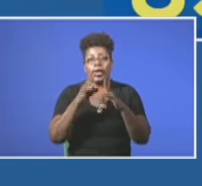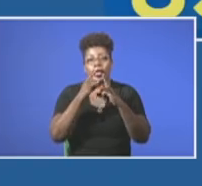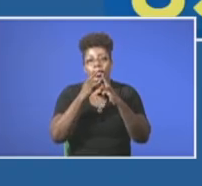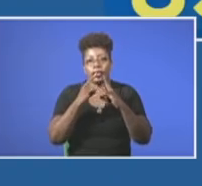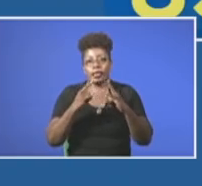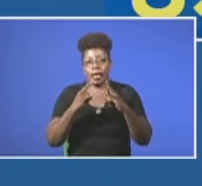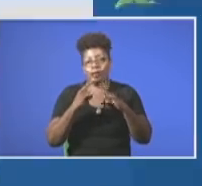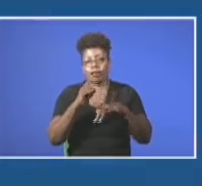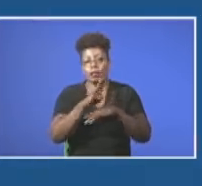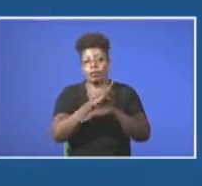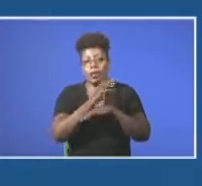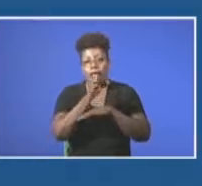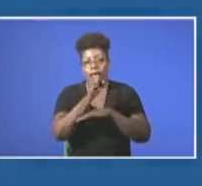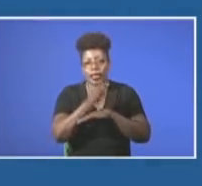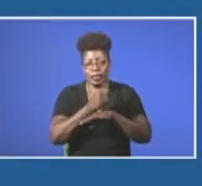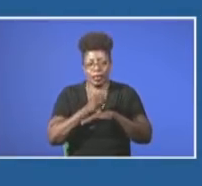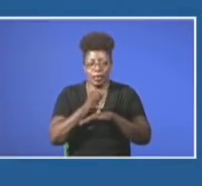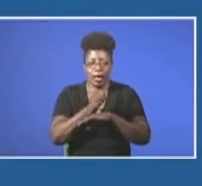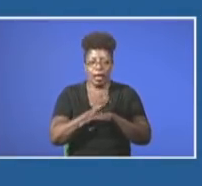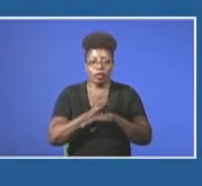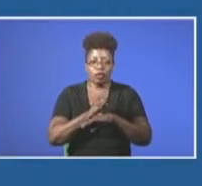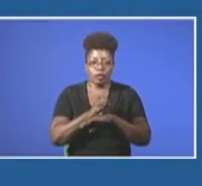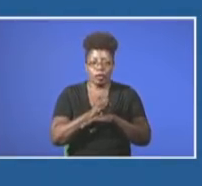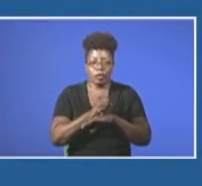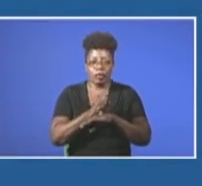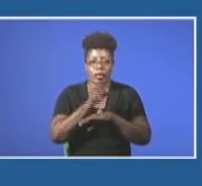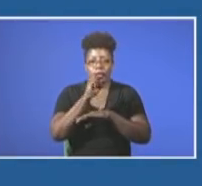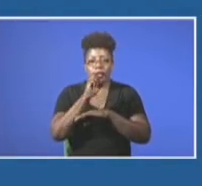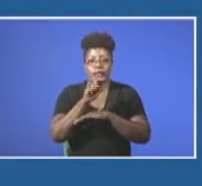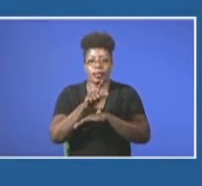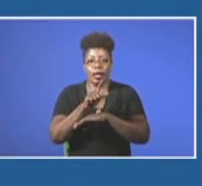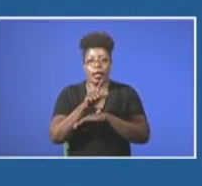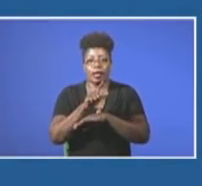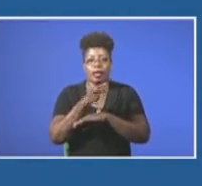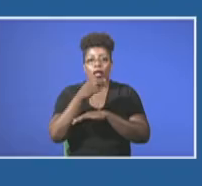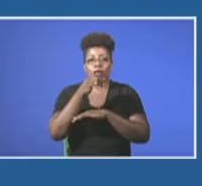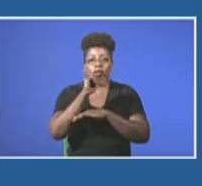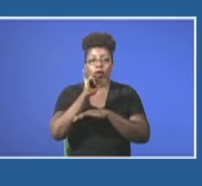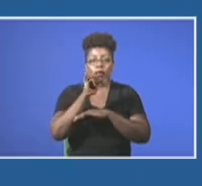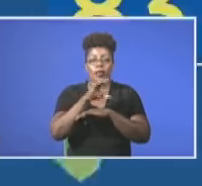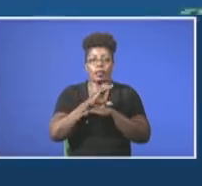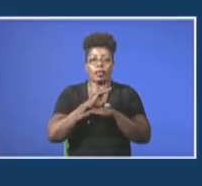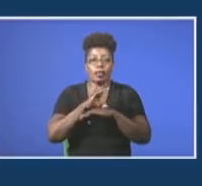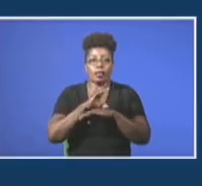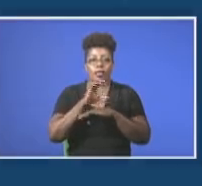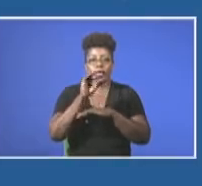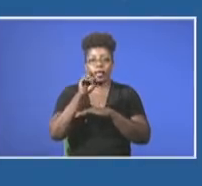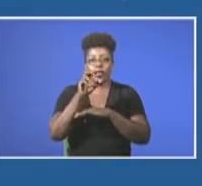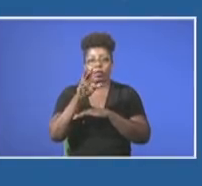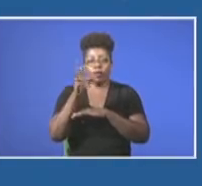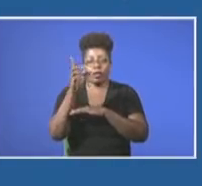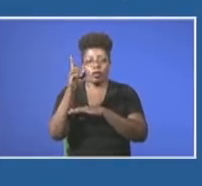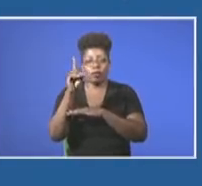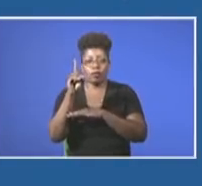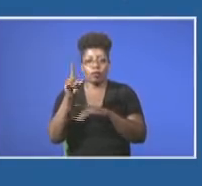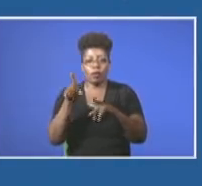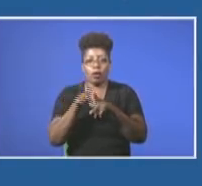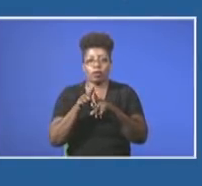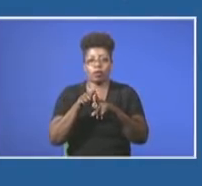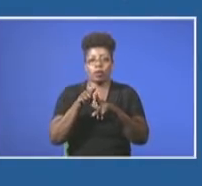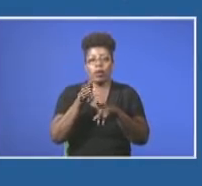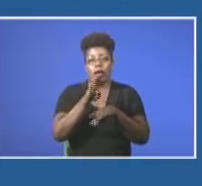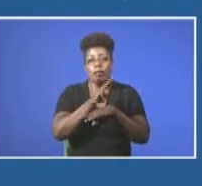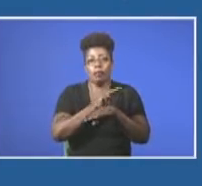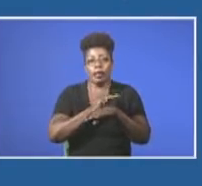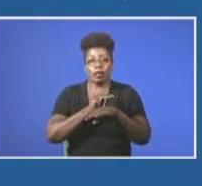Out Andros and Fresh Creek in Central Andros. San Salvador, Rum Key in Georgetown, Exuma 83 degrees, 83s again in Betsy